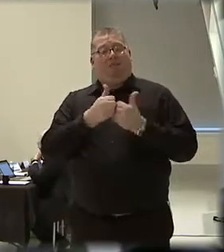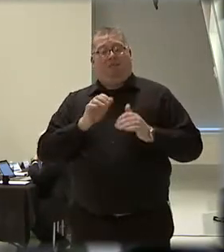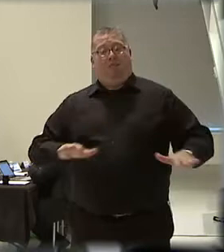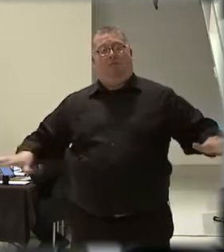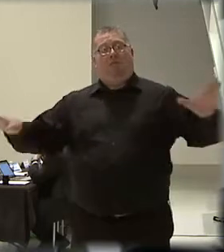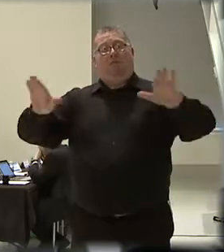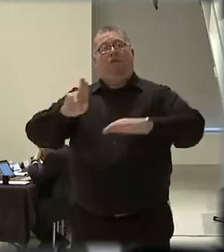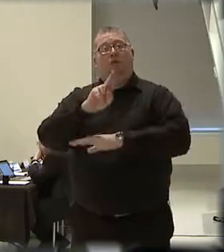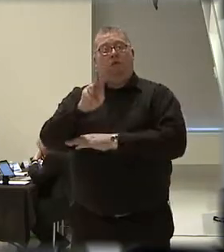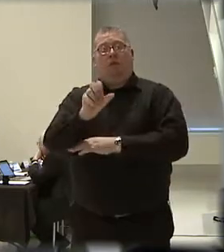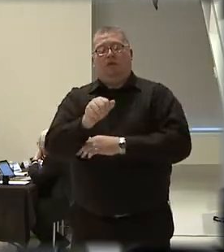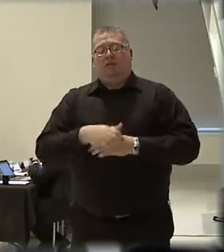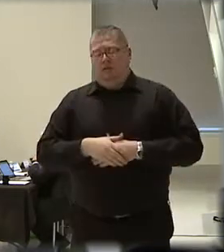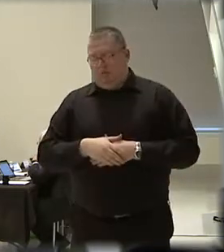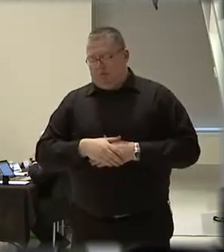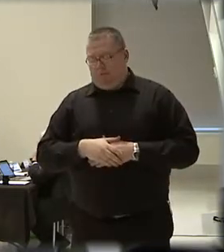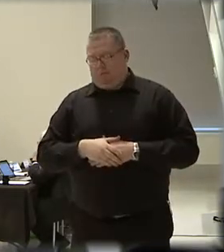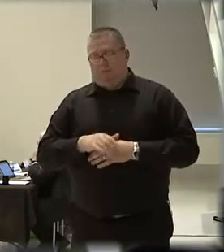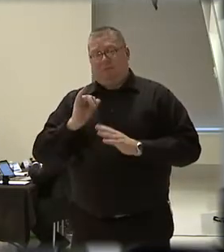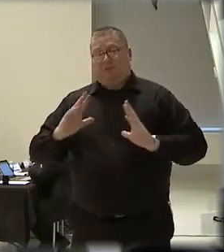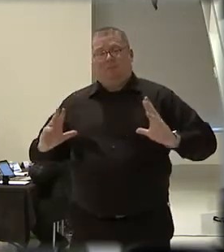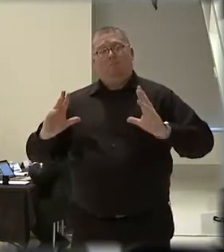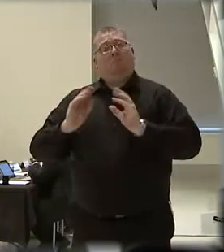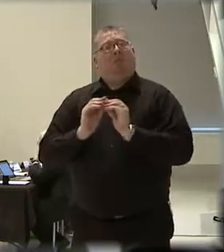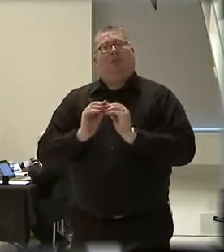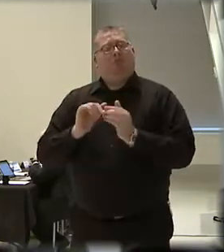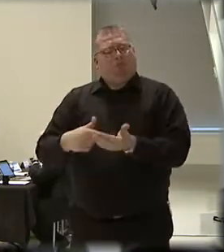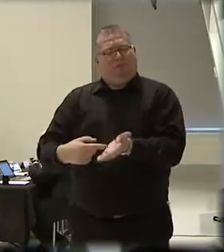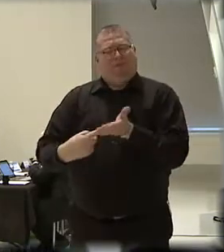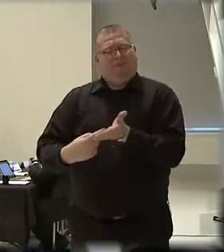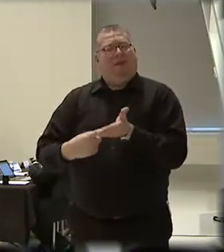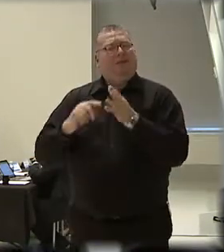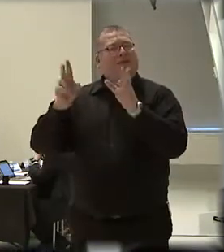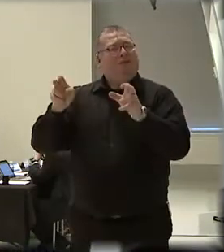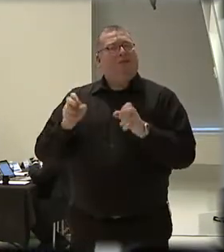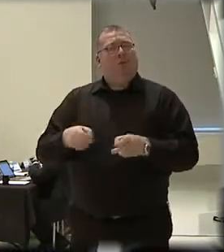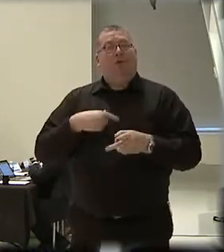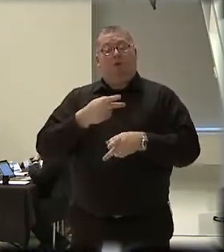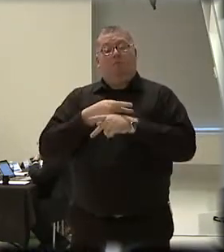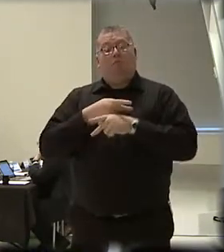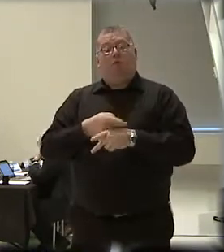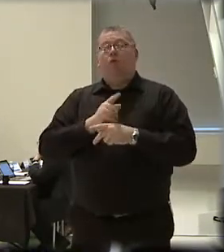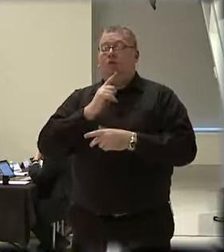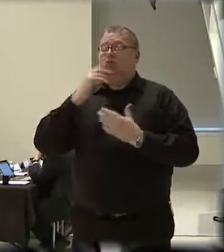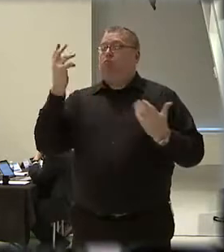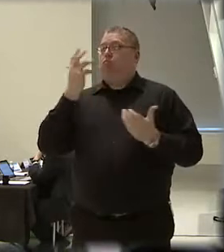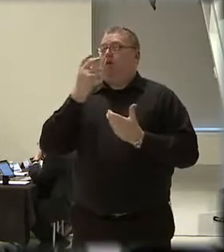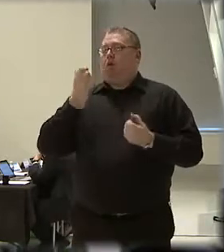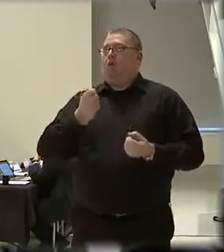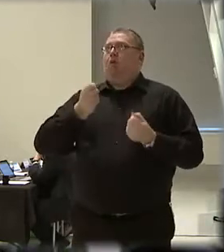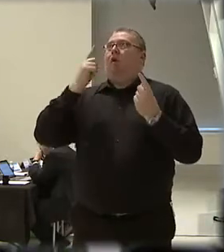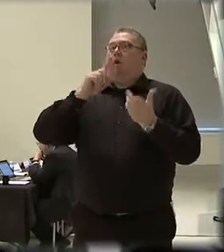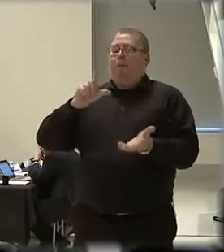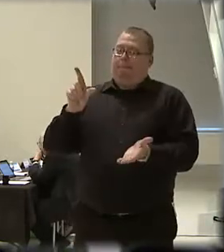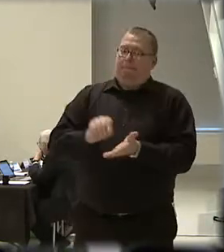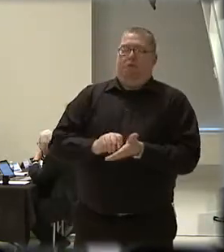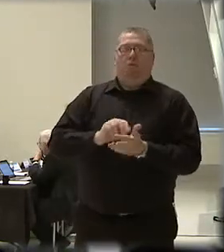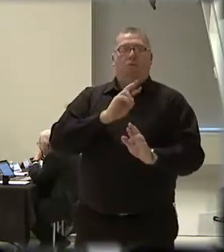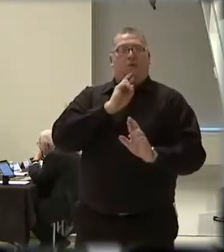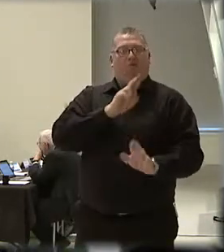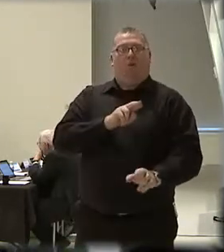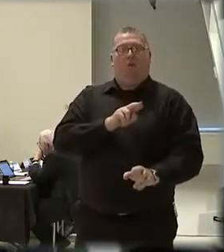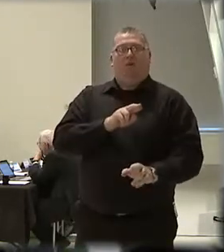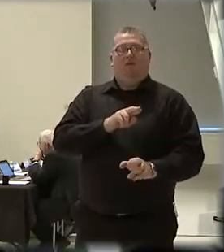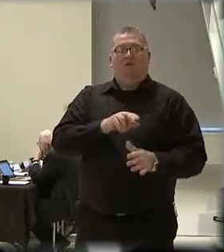country. That summit was to discuss these issues, and it produced an incredibly insightful publication to